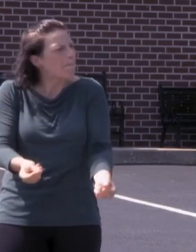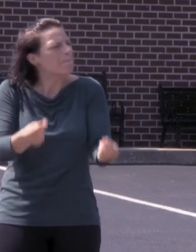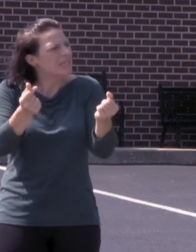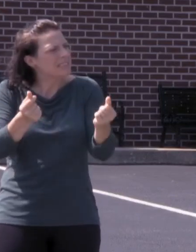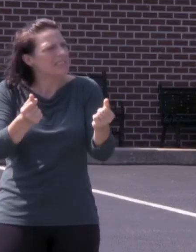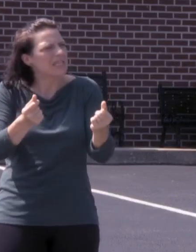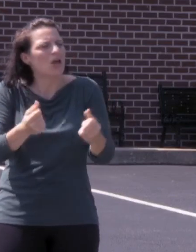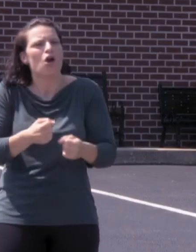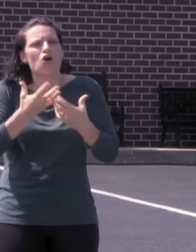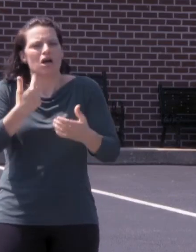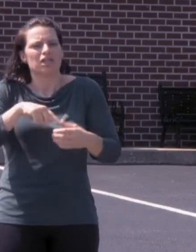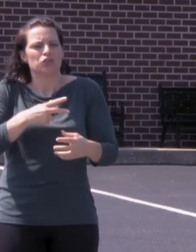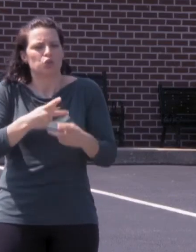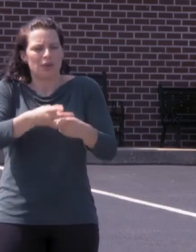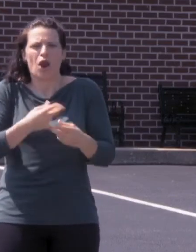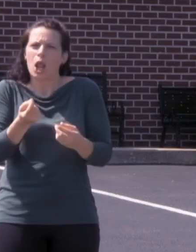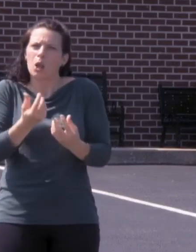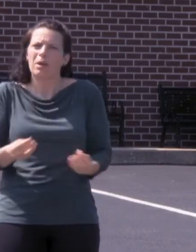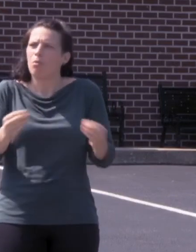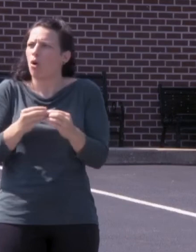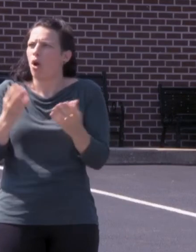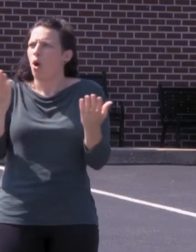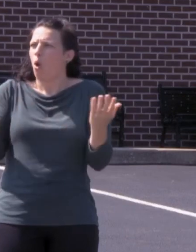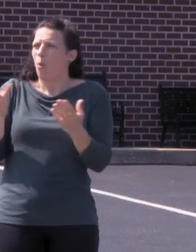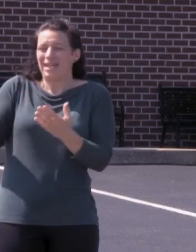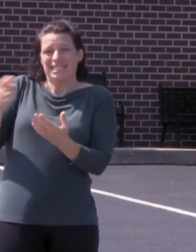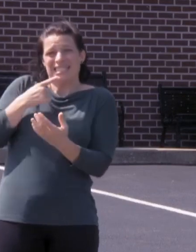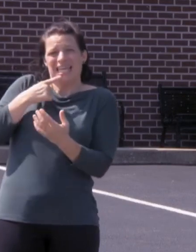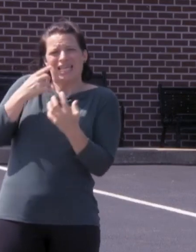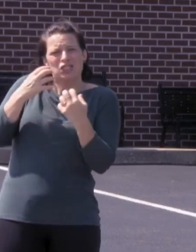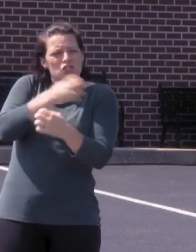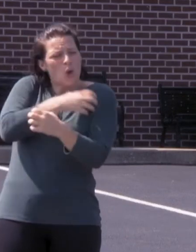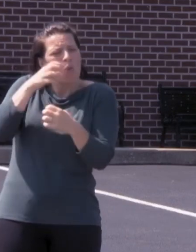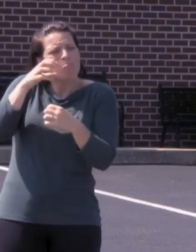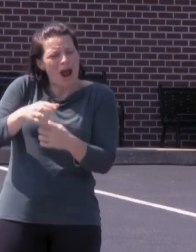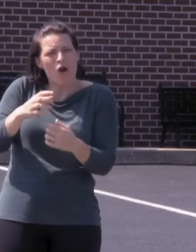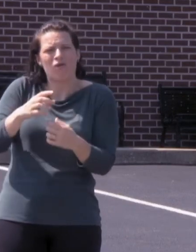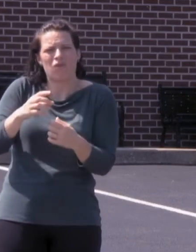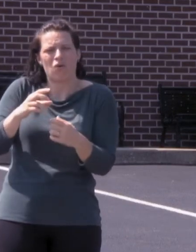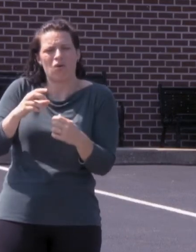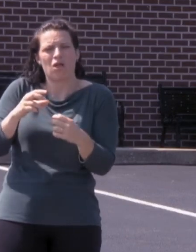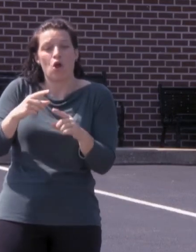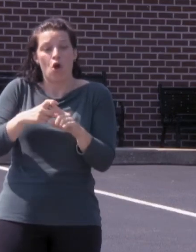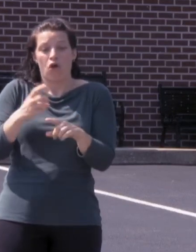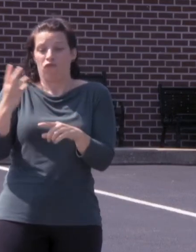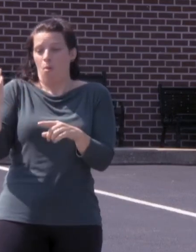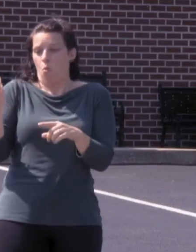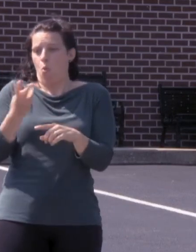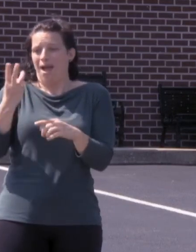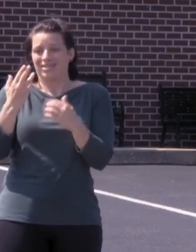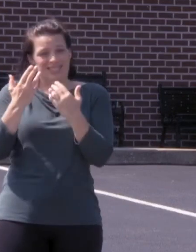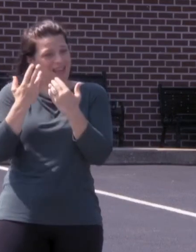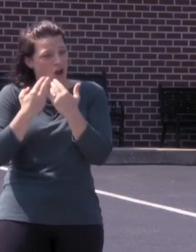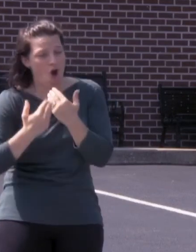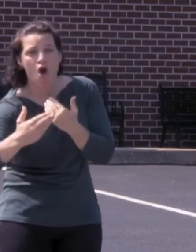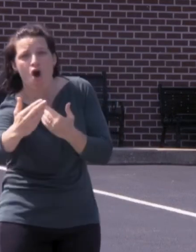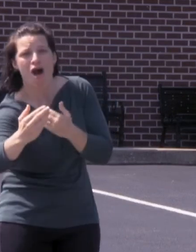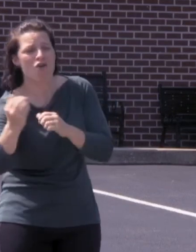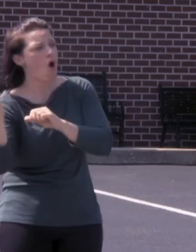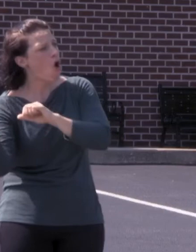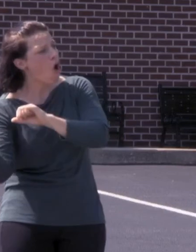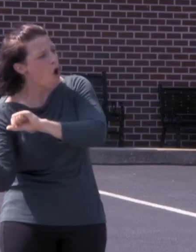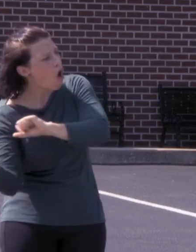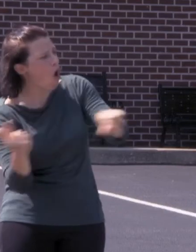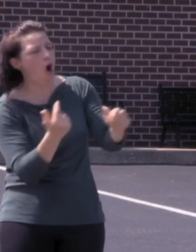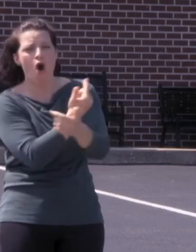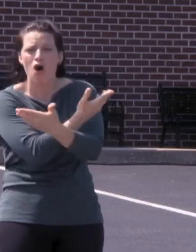care a little bit more. What he's saying is so powerful when you actually look at it. From Wednesday on, all of us, any of us